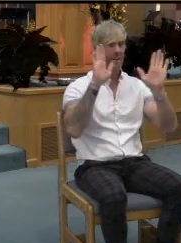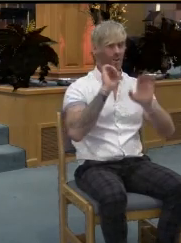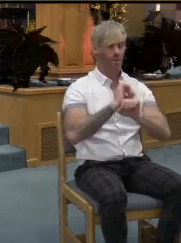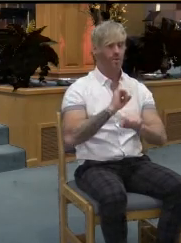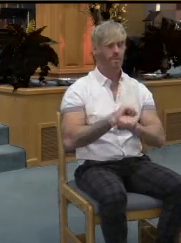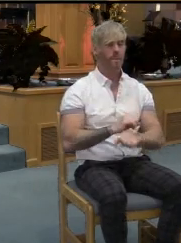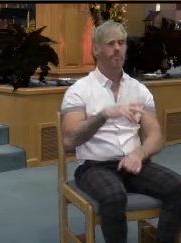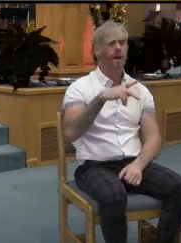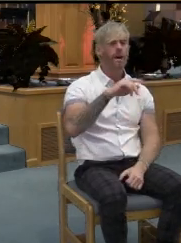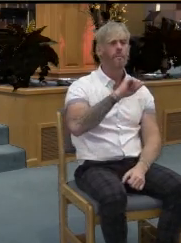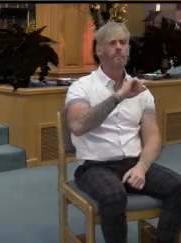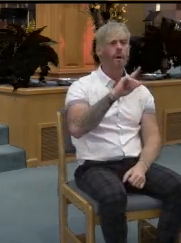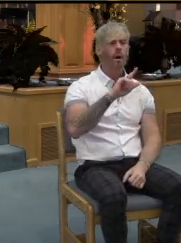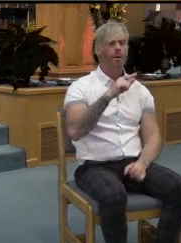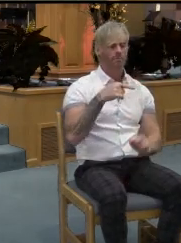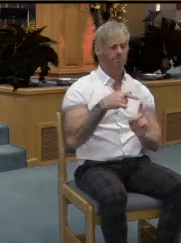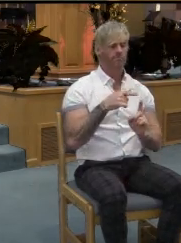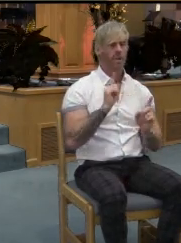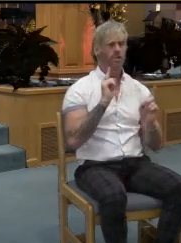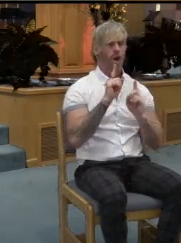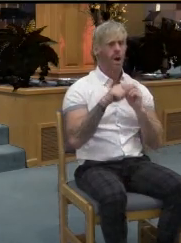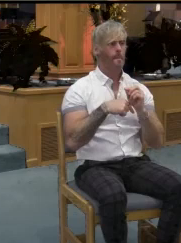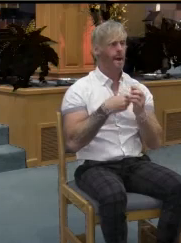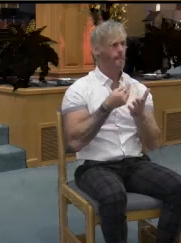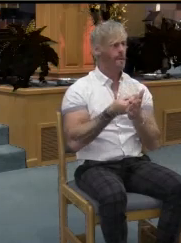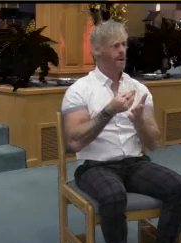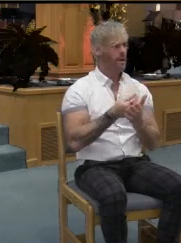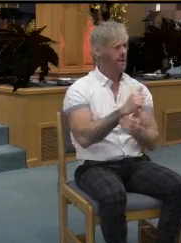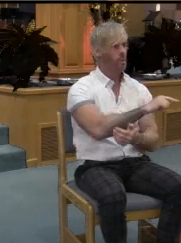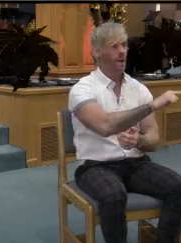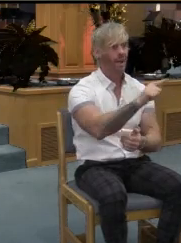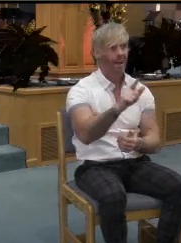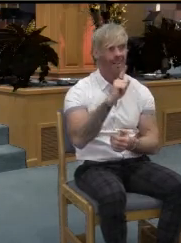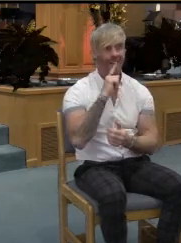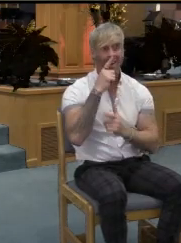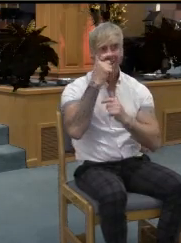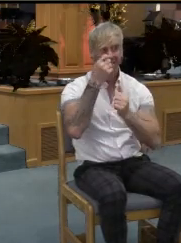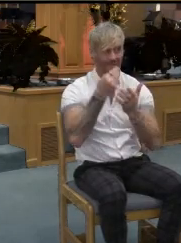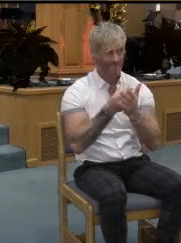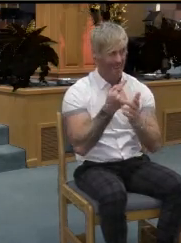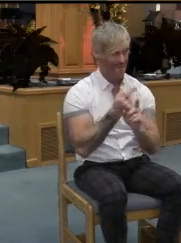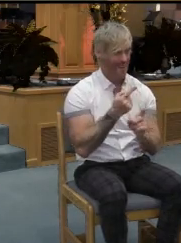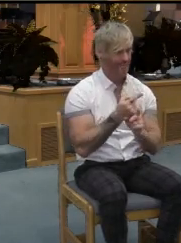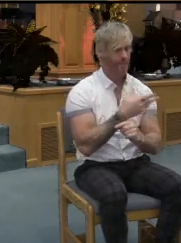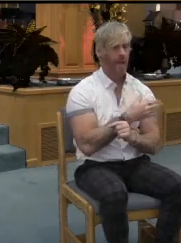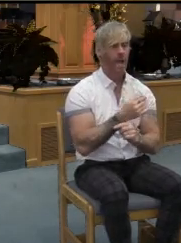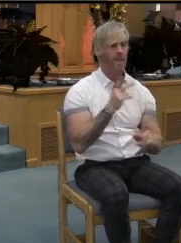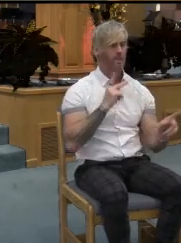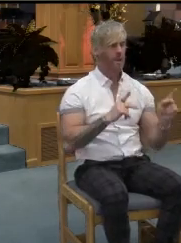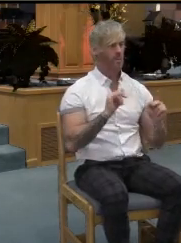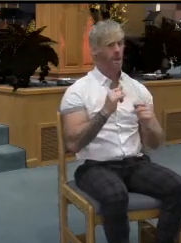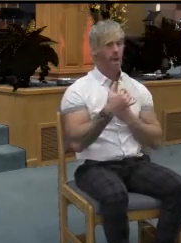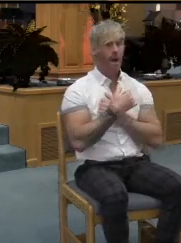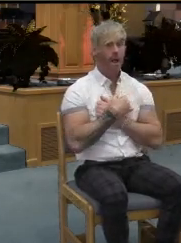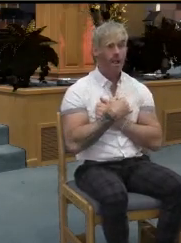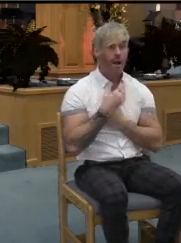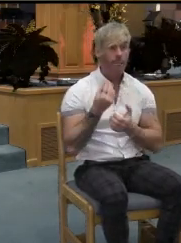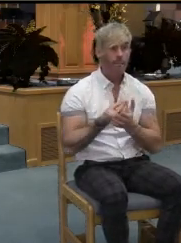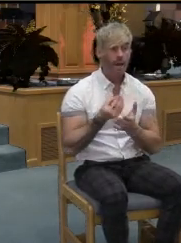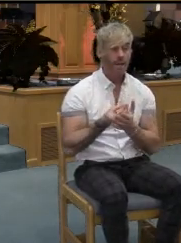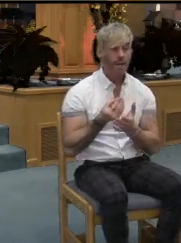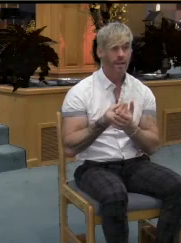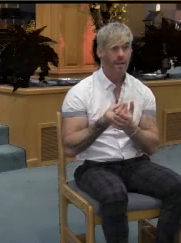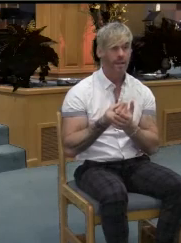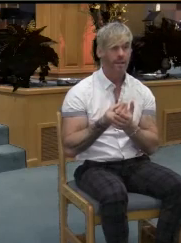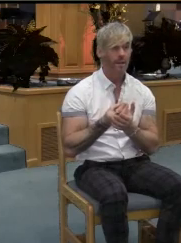money. And that's something we're all interested in. And he said, those who love money, Ecclesiastes said, who love